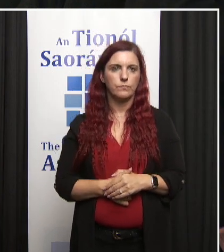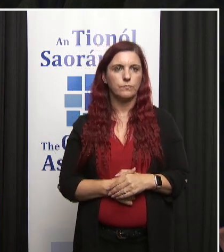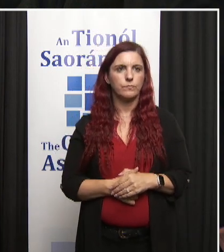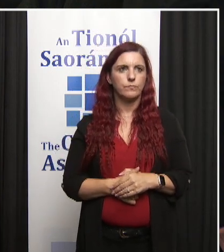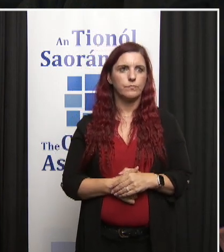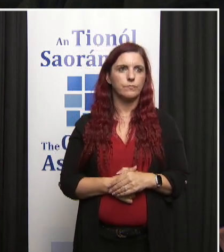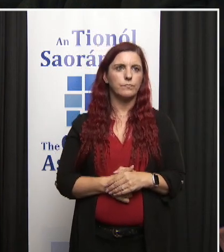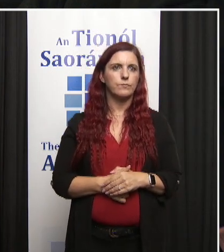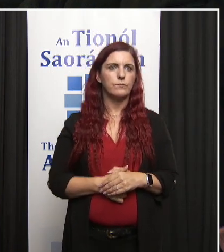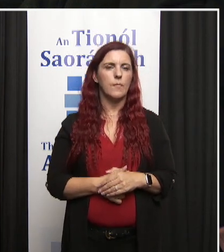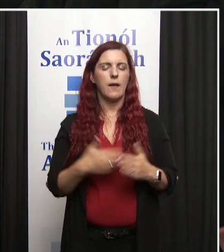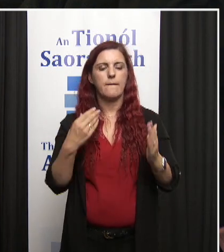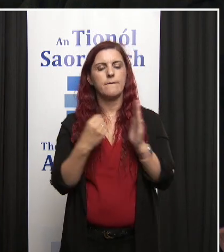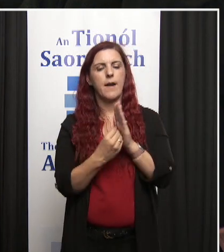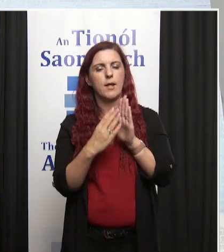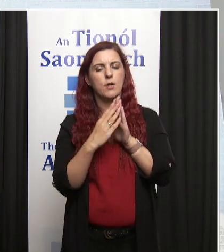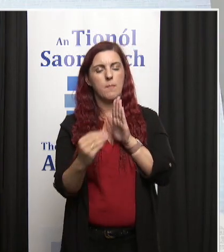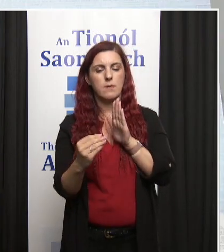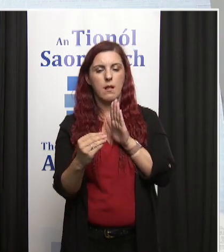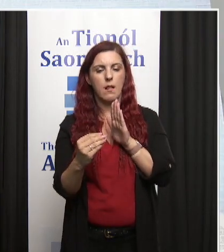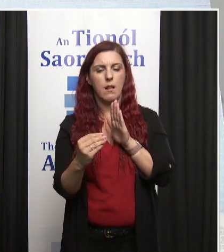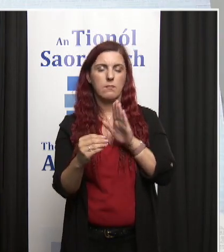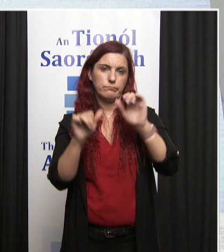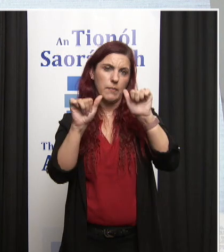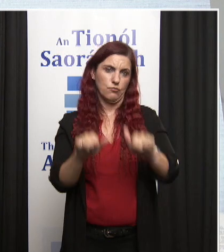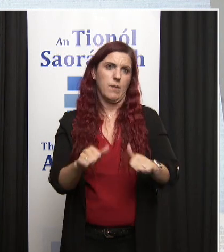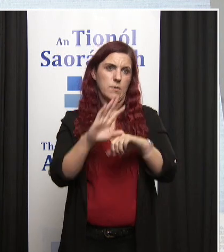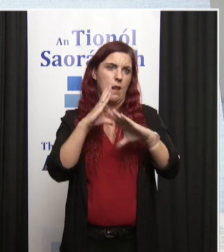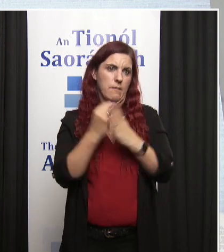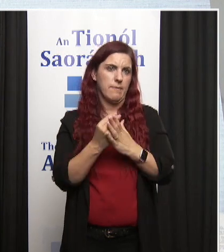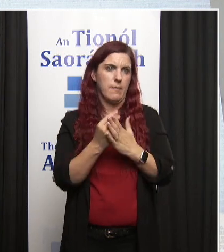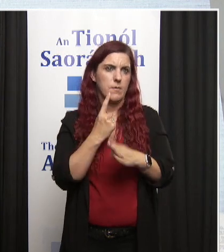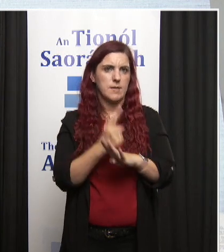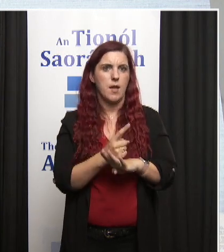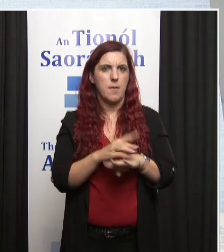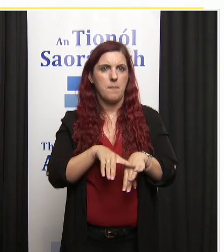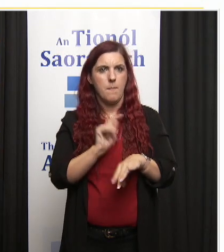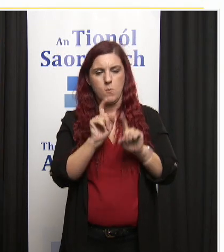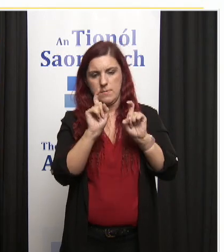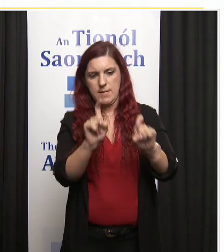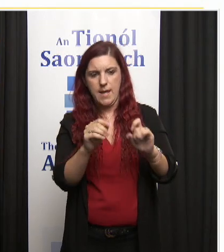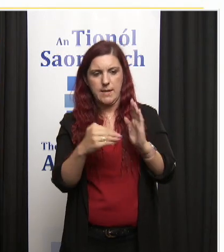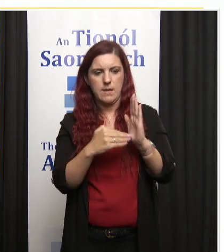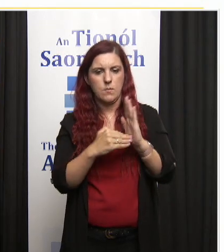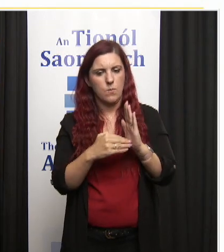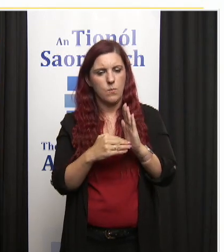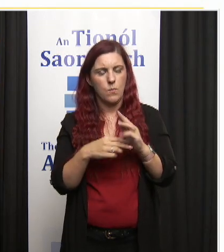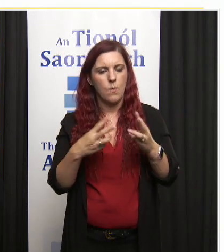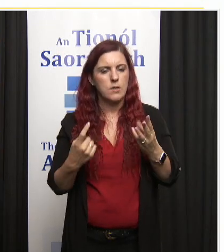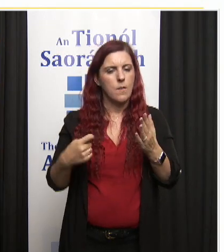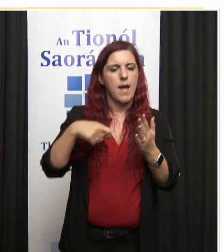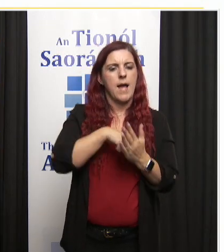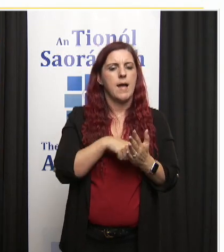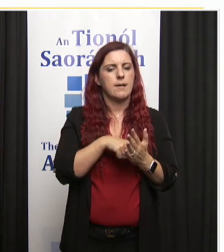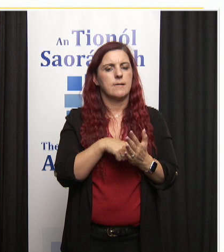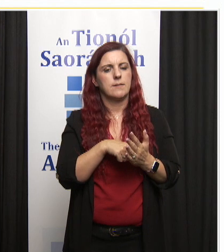Moving on to the financial model, we were very much agreeing that most of these would stay in place. We were in agreement